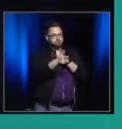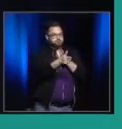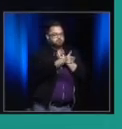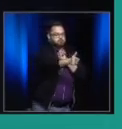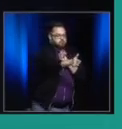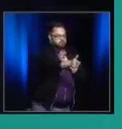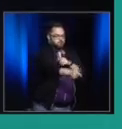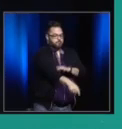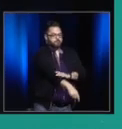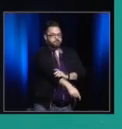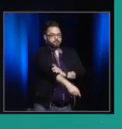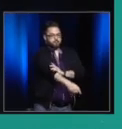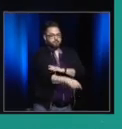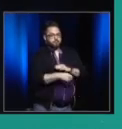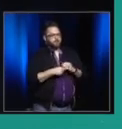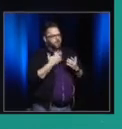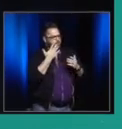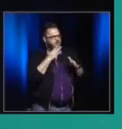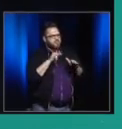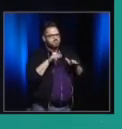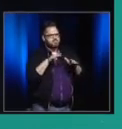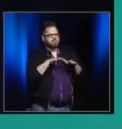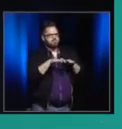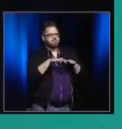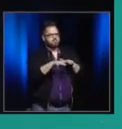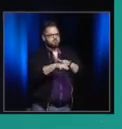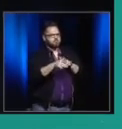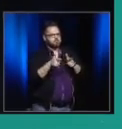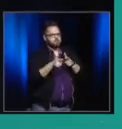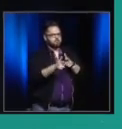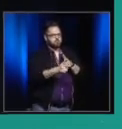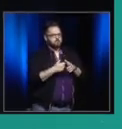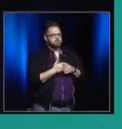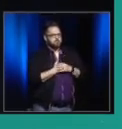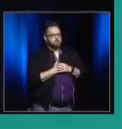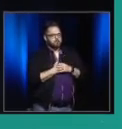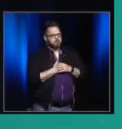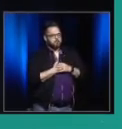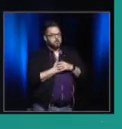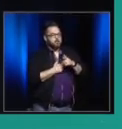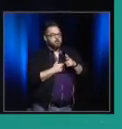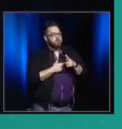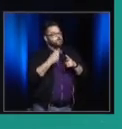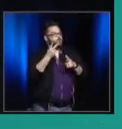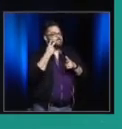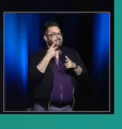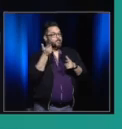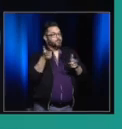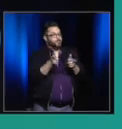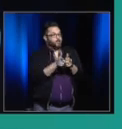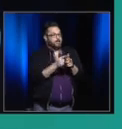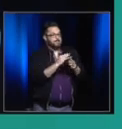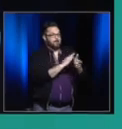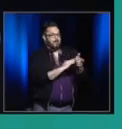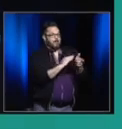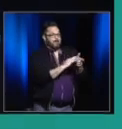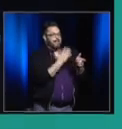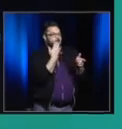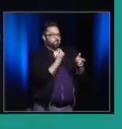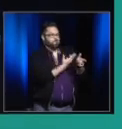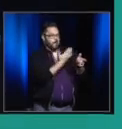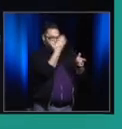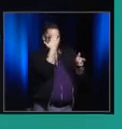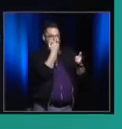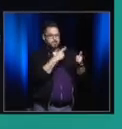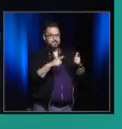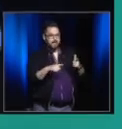Midgie Bites. I don't know why it's so jerky. But Deet is in the other group, and Deet is petting with his mate because he knows what's coming. Big Midgie Bites has